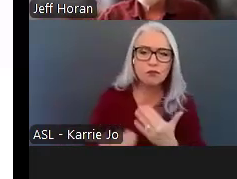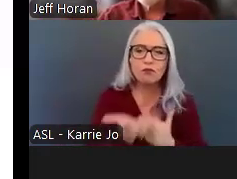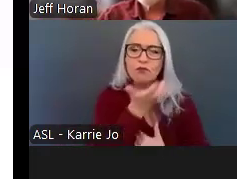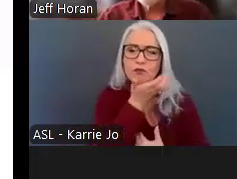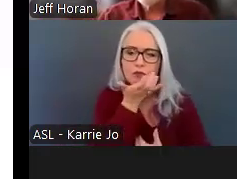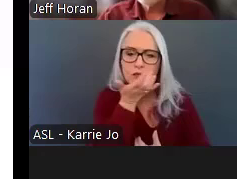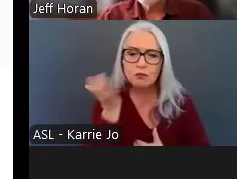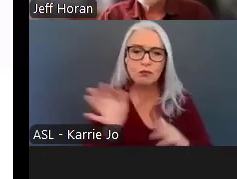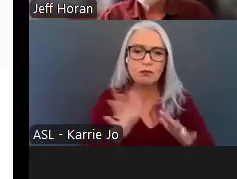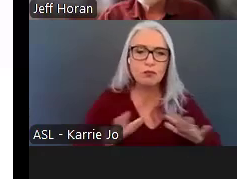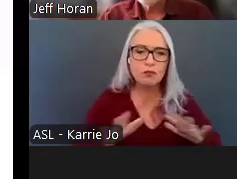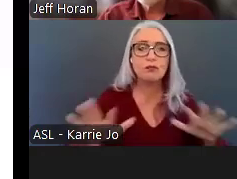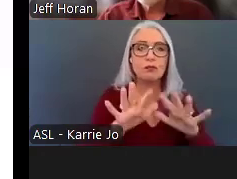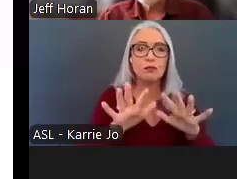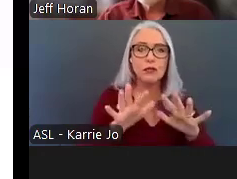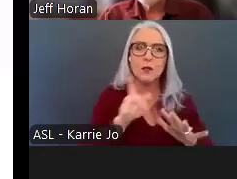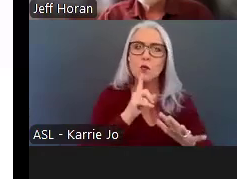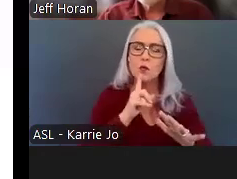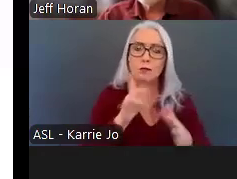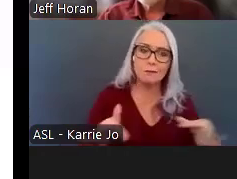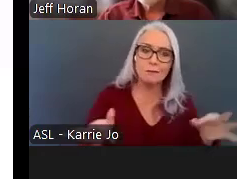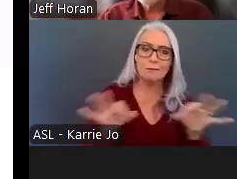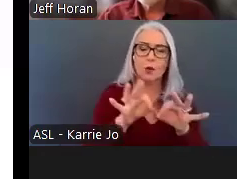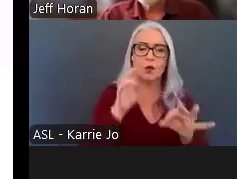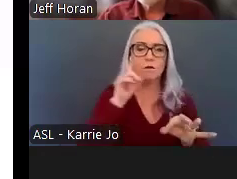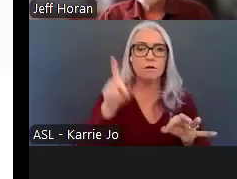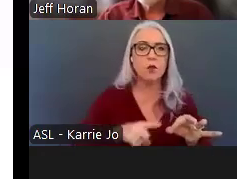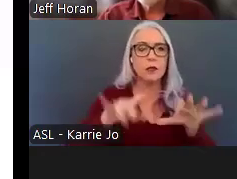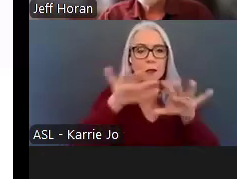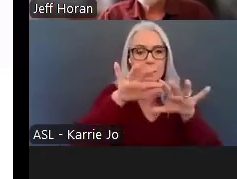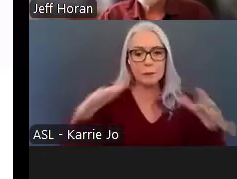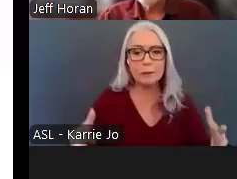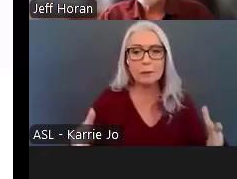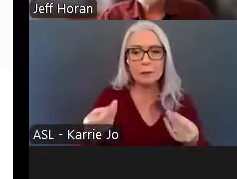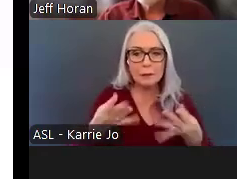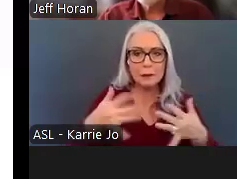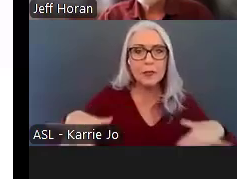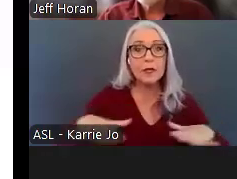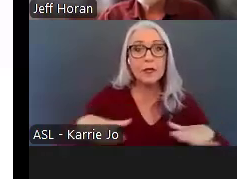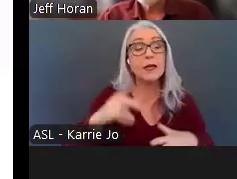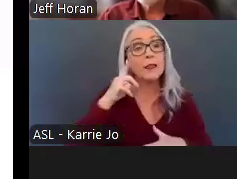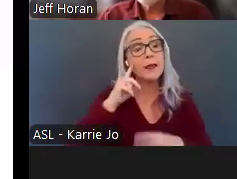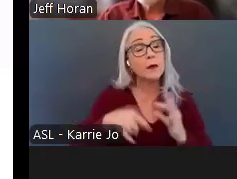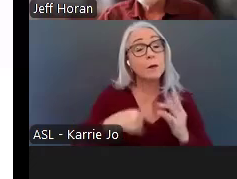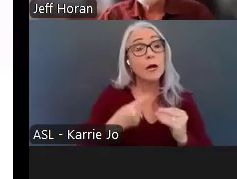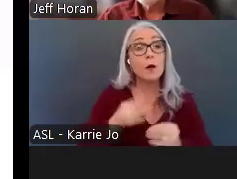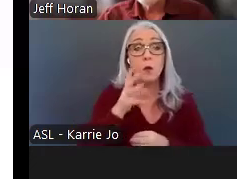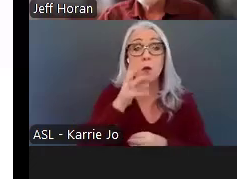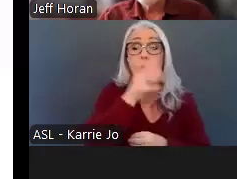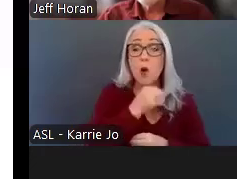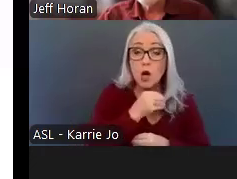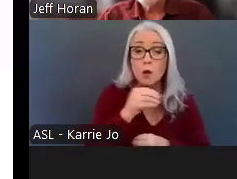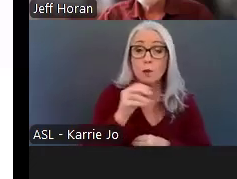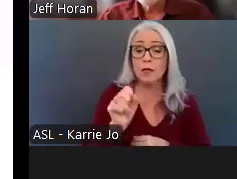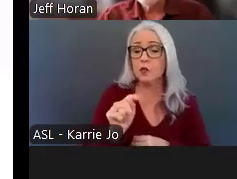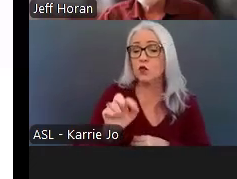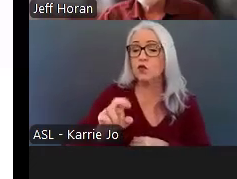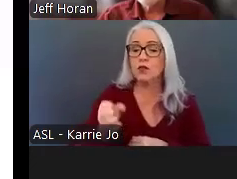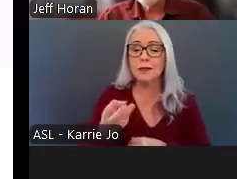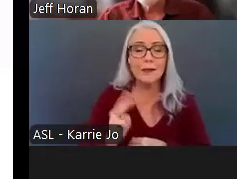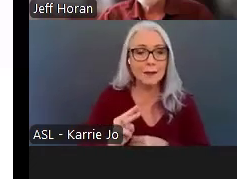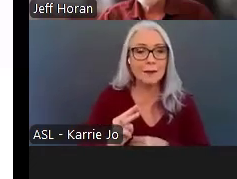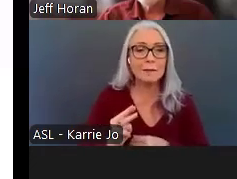of those pieces on the landscape, especially as we're thinking about warming stream conditions. And so knowing